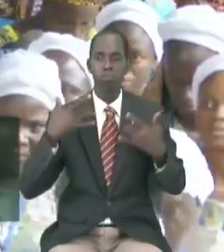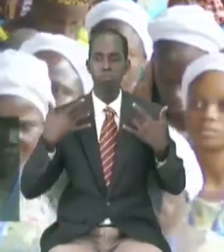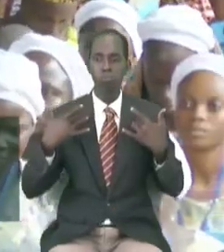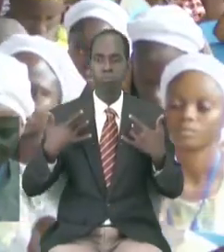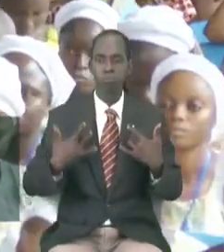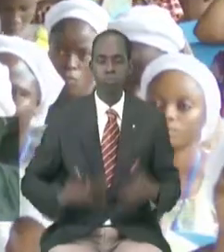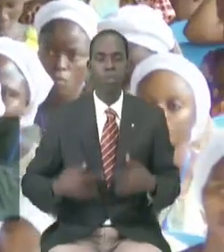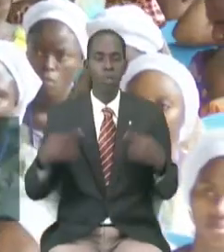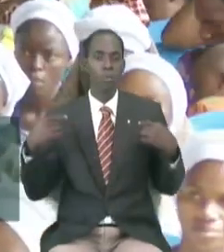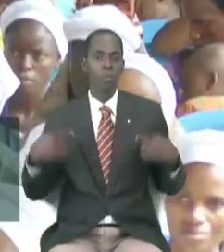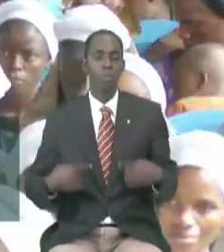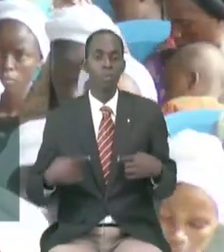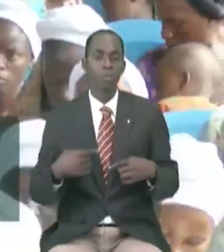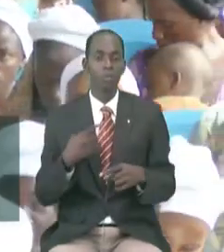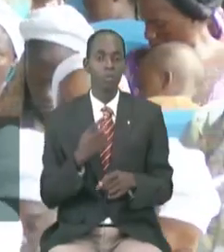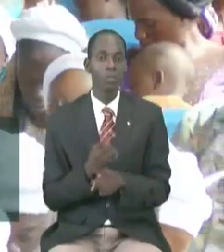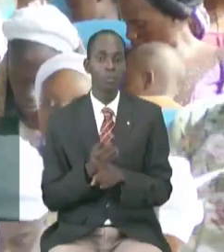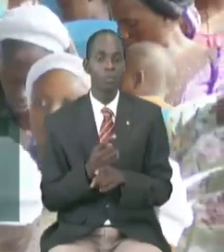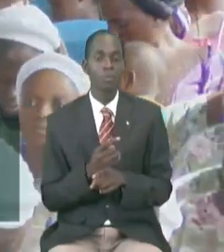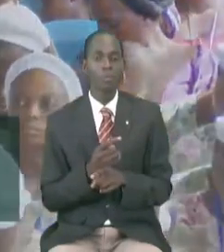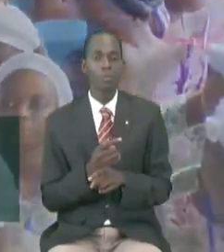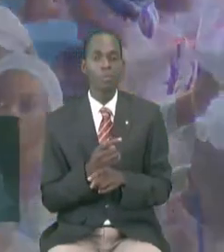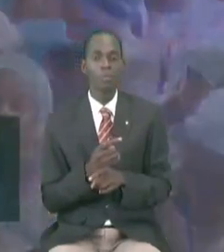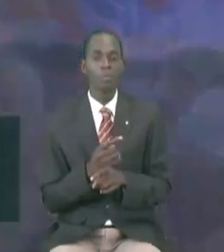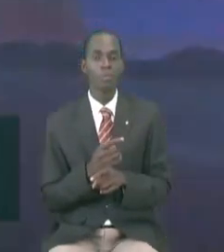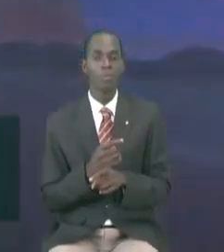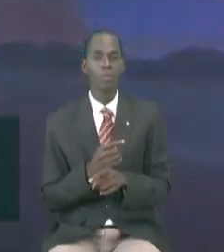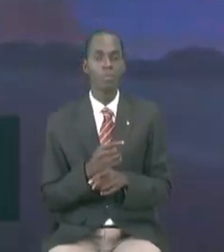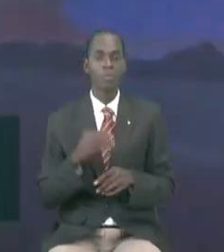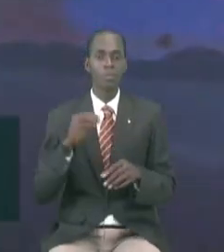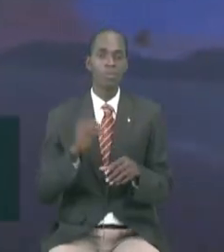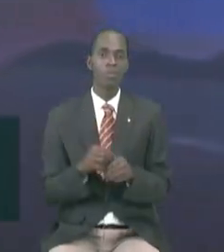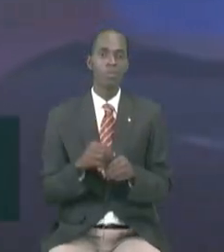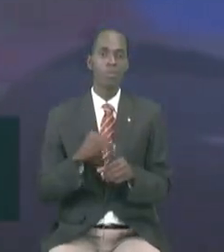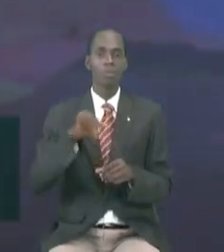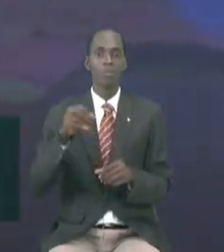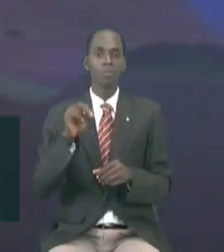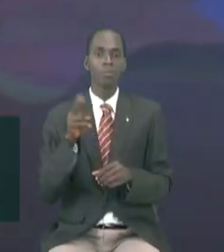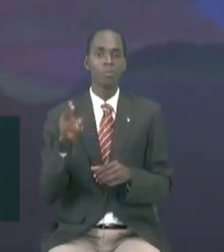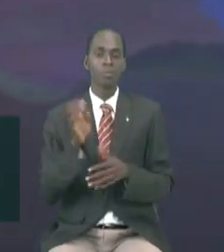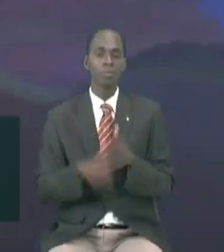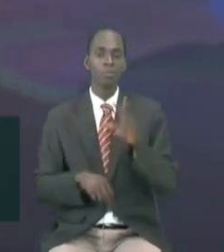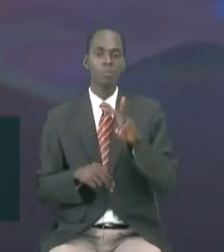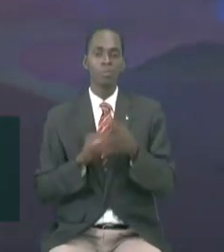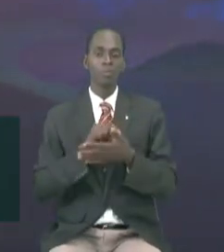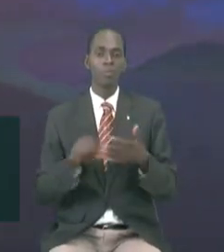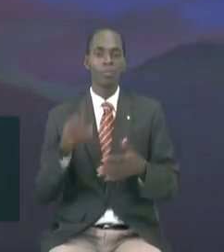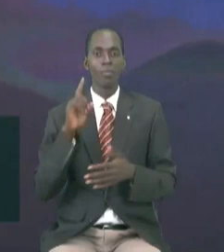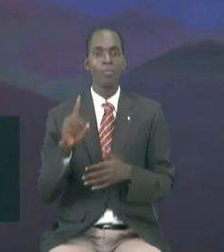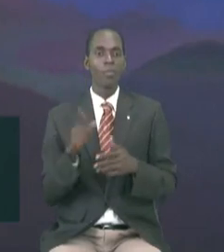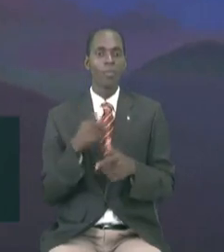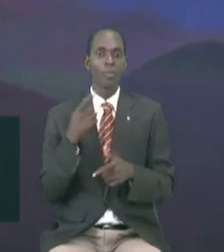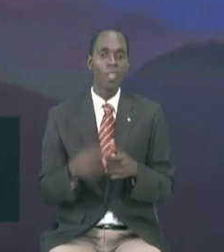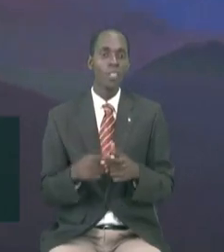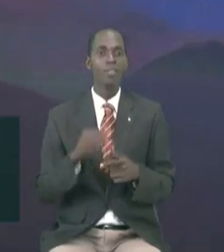unto the Lord his God out of the fish's belly. And then in verse 2, it says, and